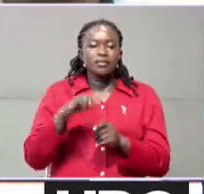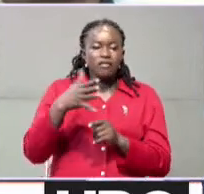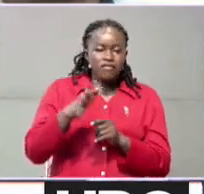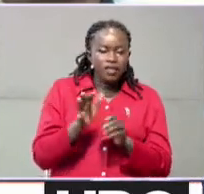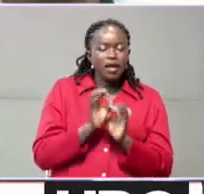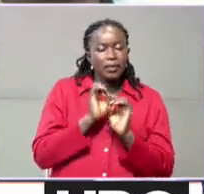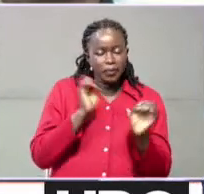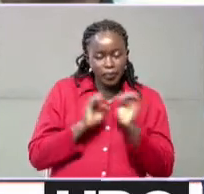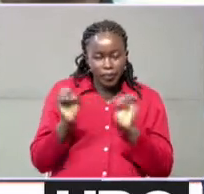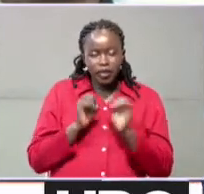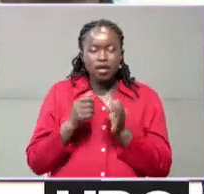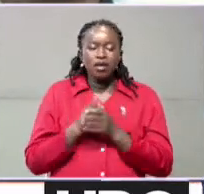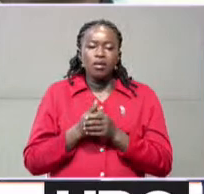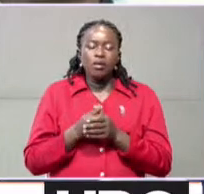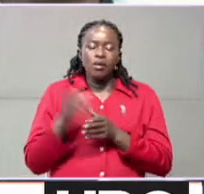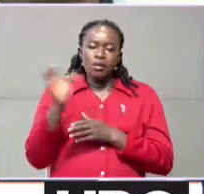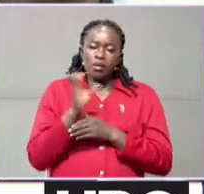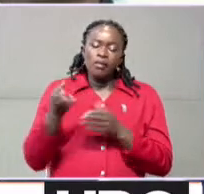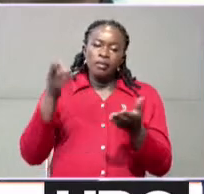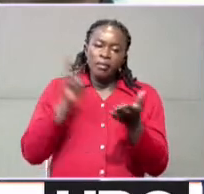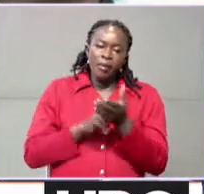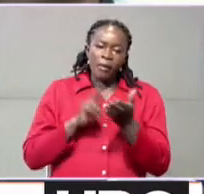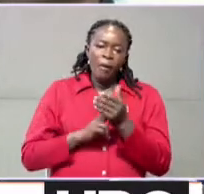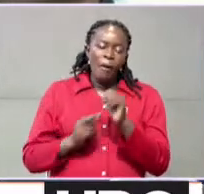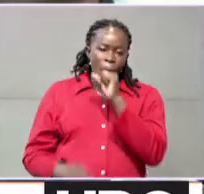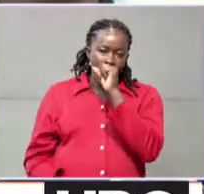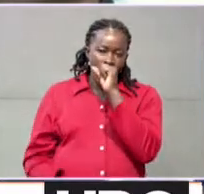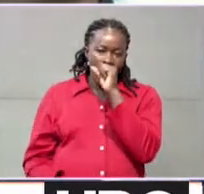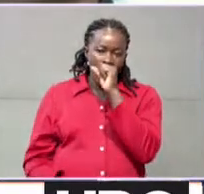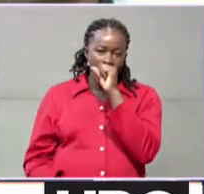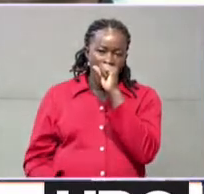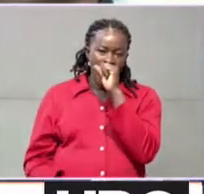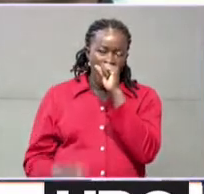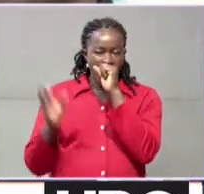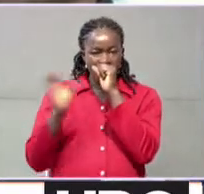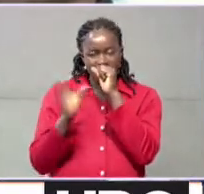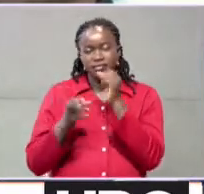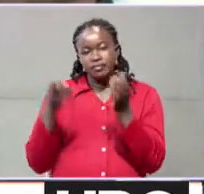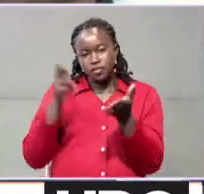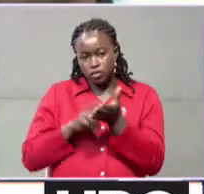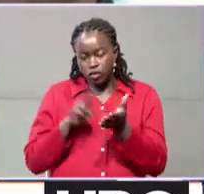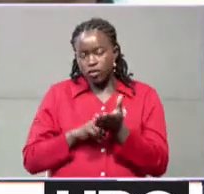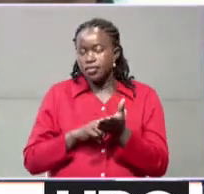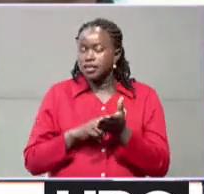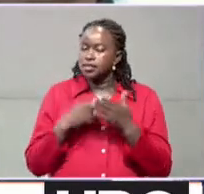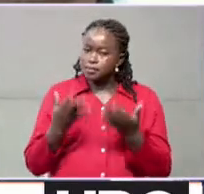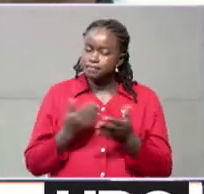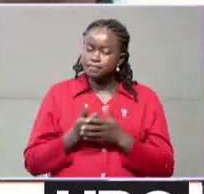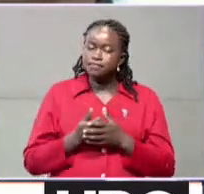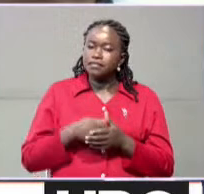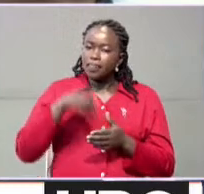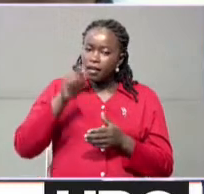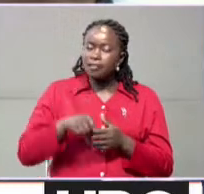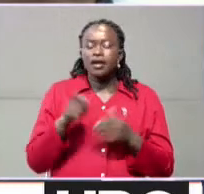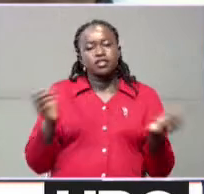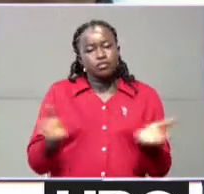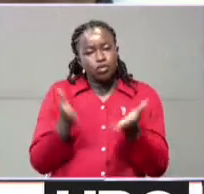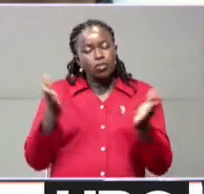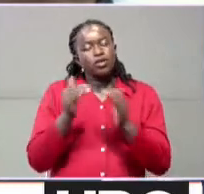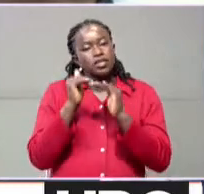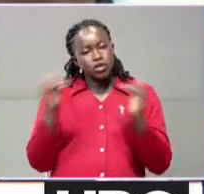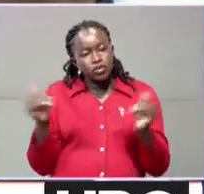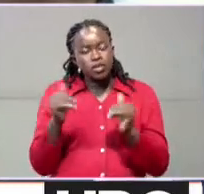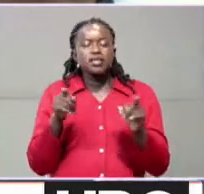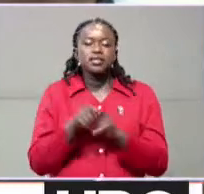committee recommendation committee recommends therefore there should be need to promote equity